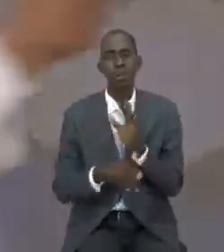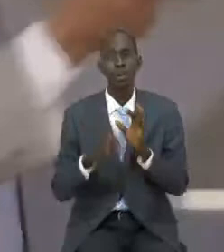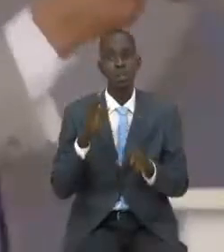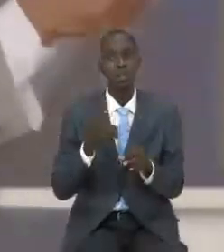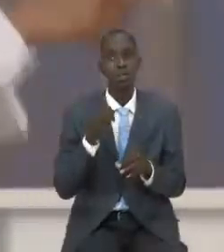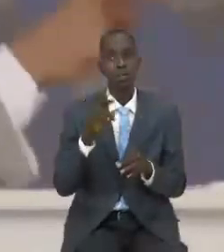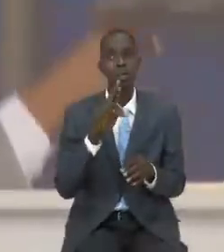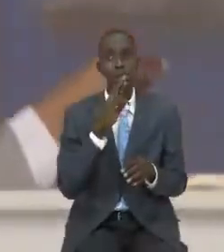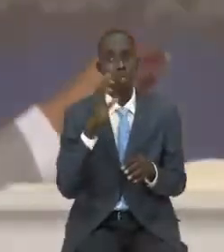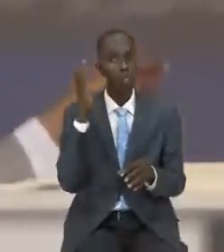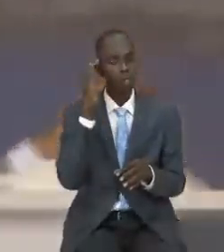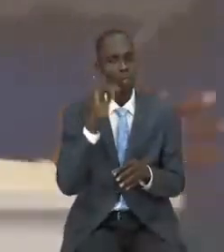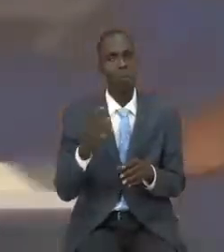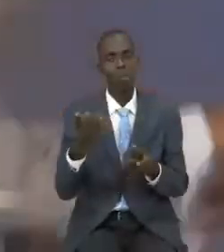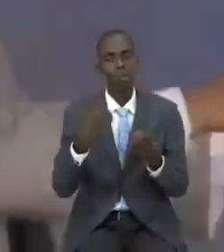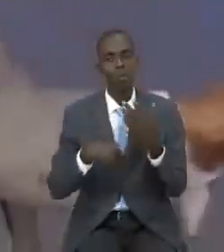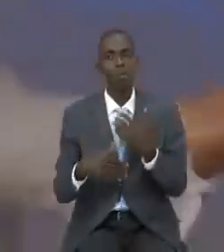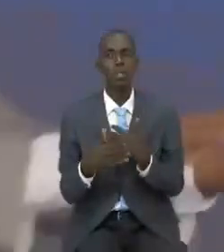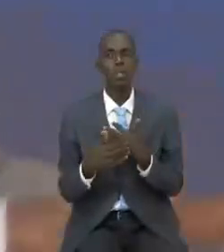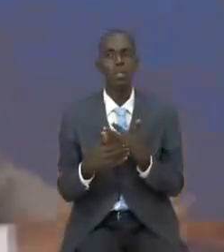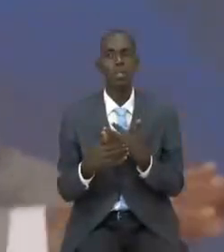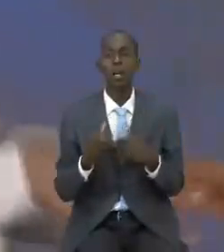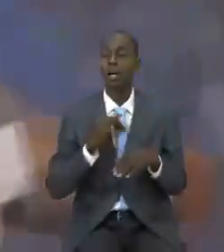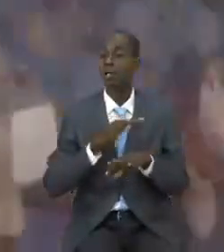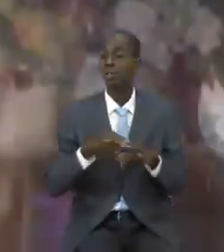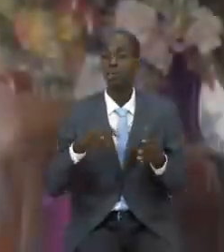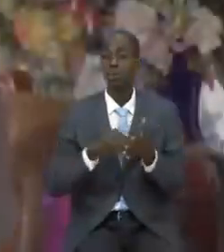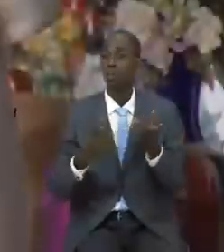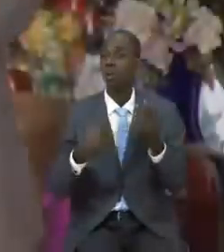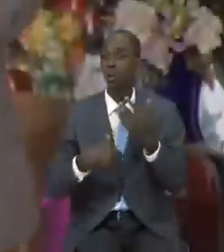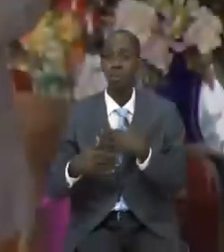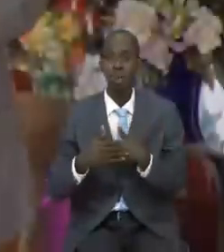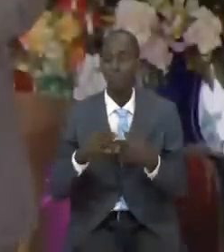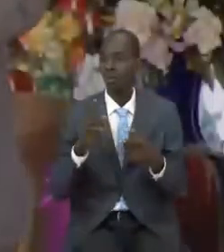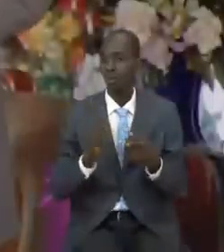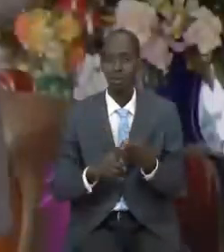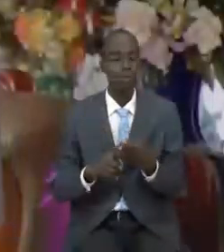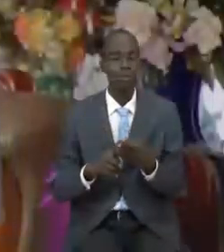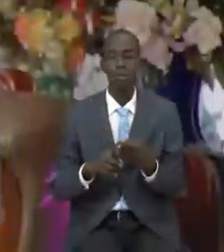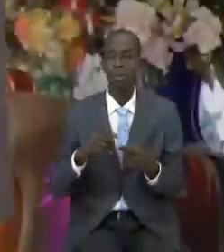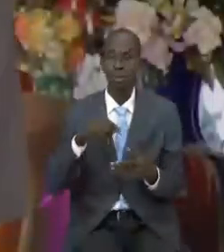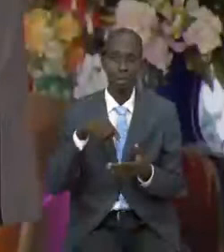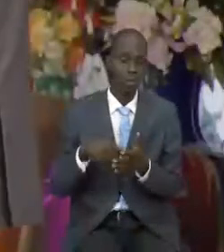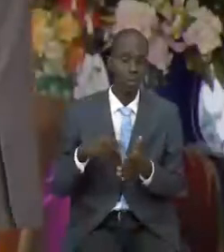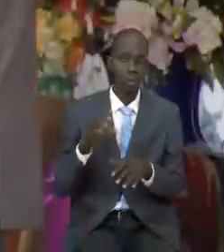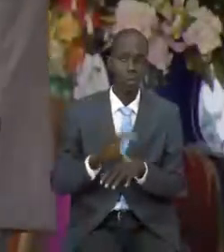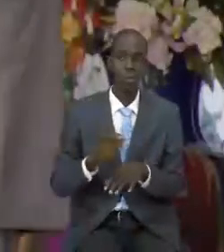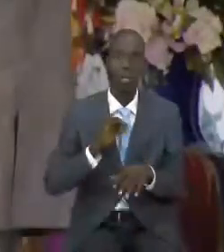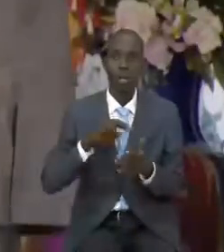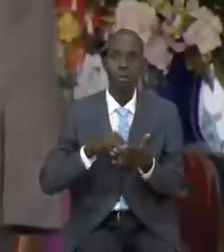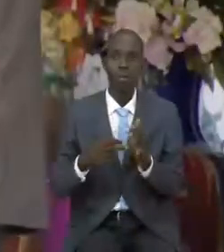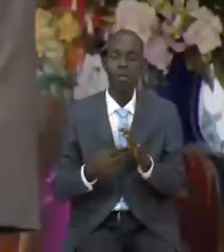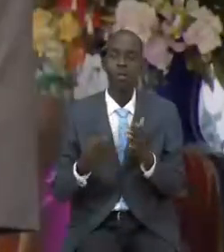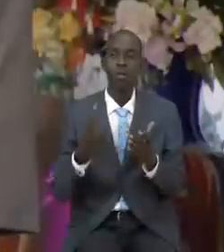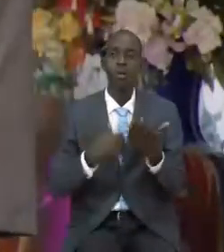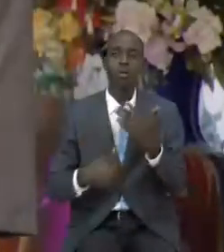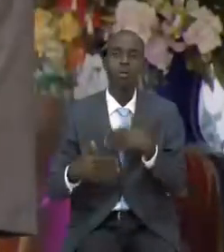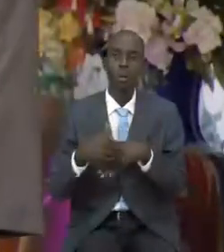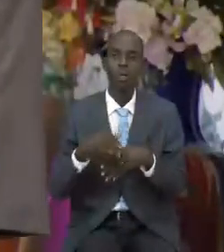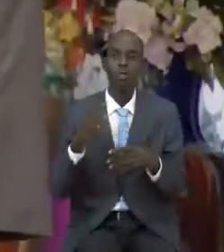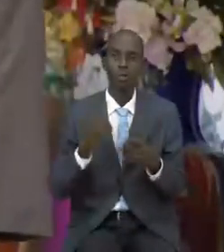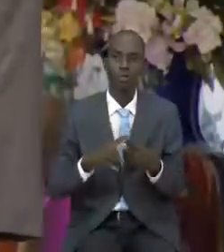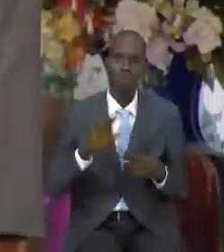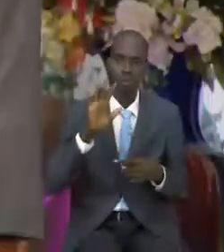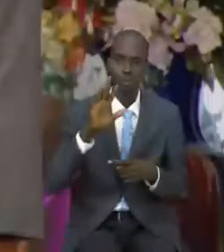me, come back. I don't mean come back to deeper life. That's just an organization. I said come back to your